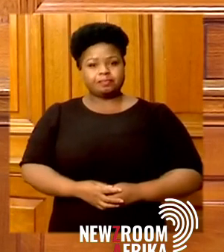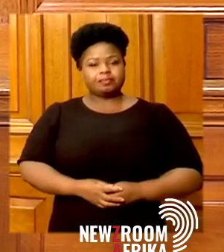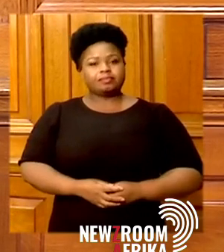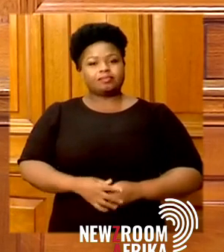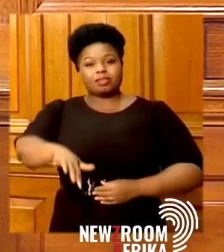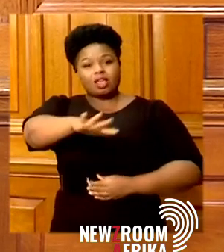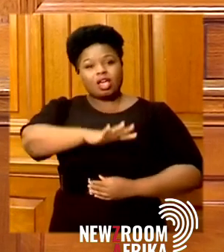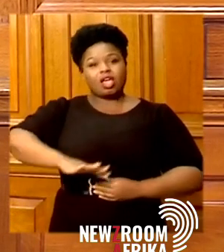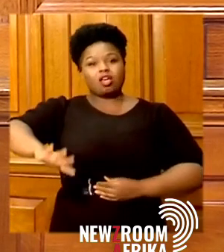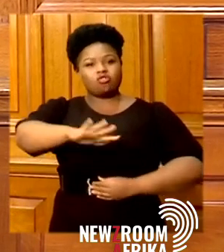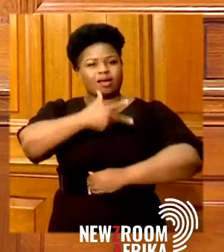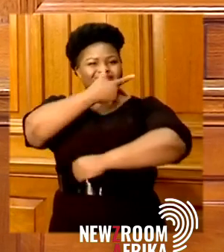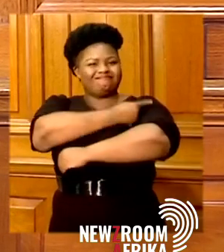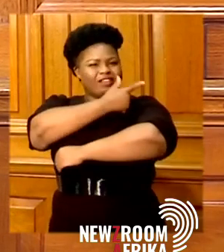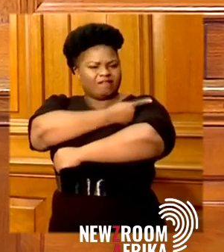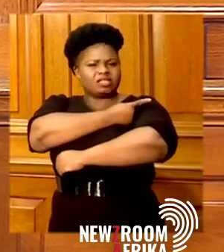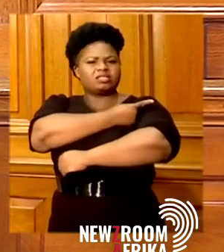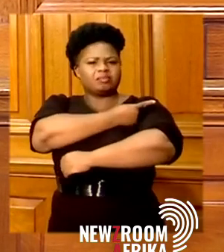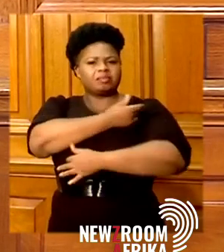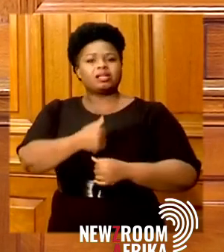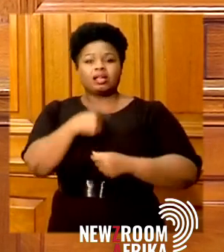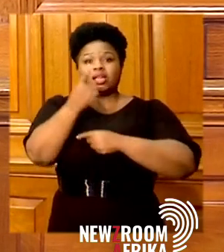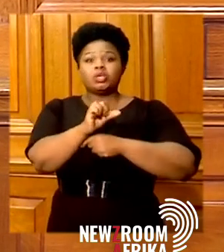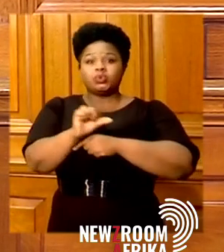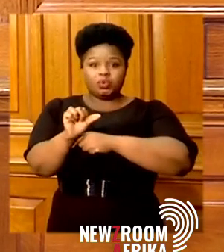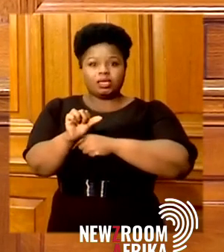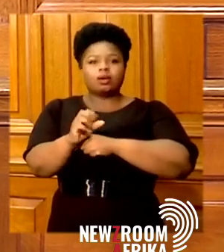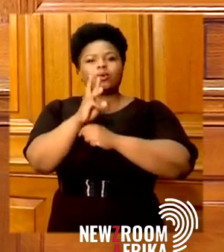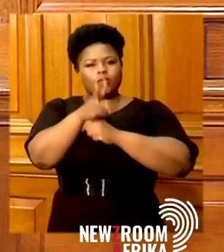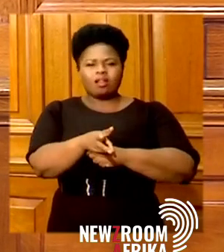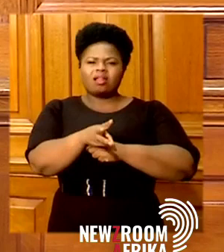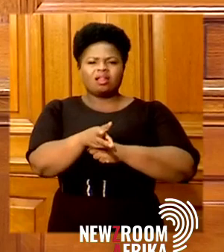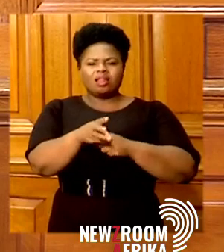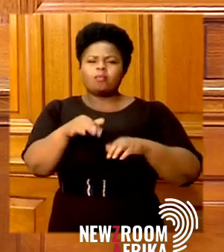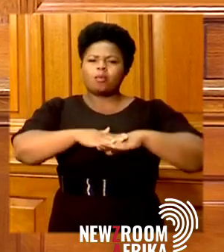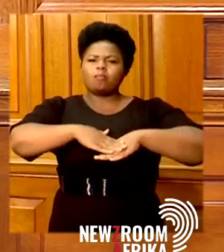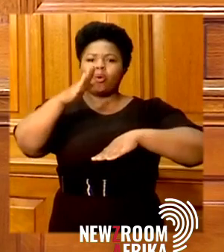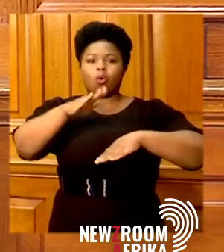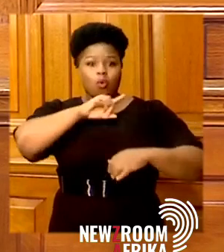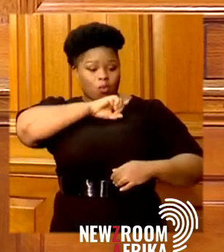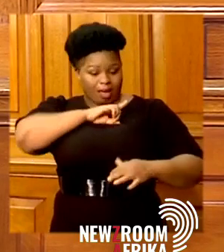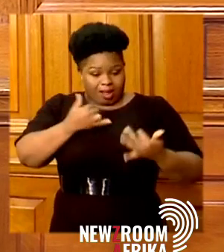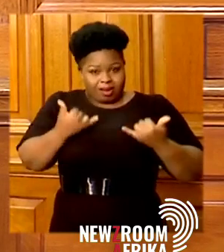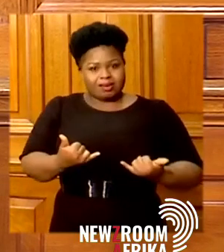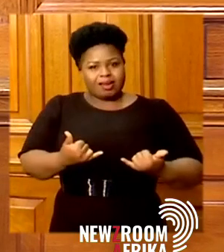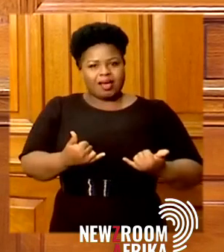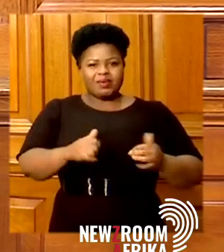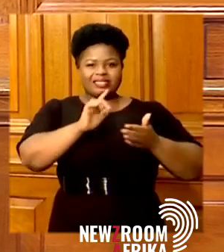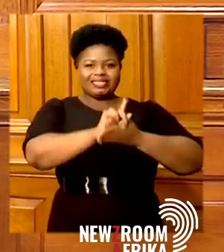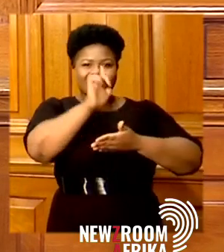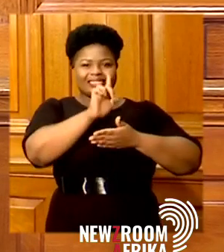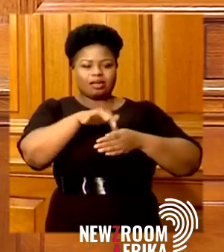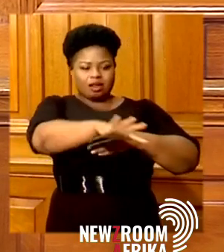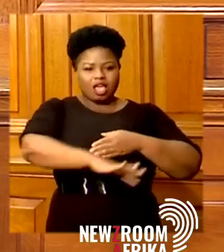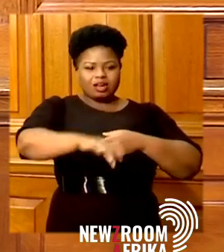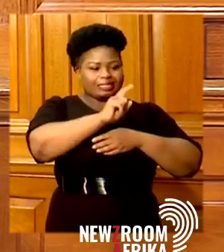available for vaccination will be expanded next week from 17 to 49